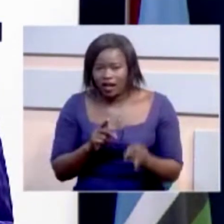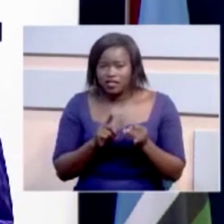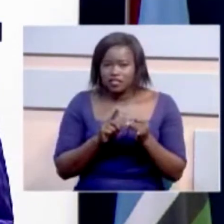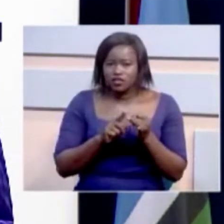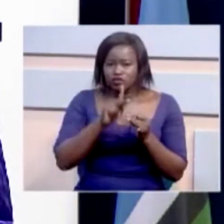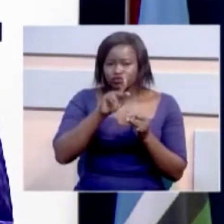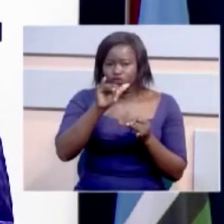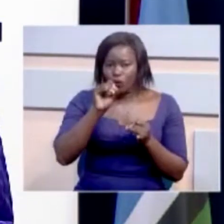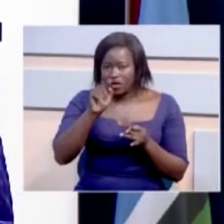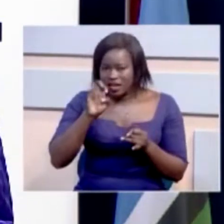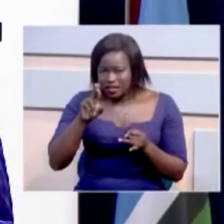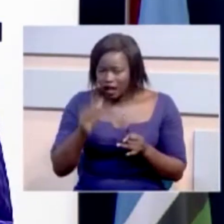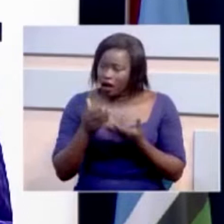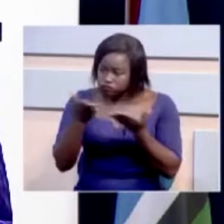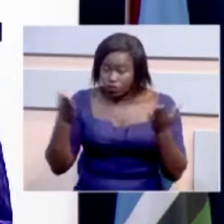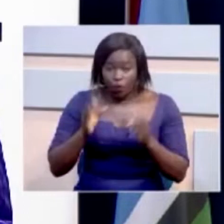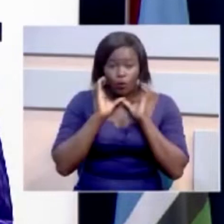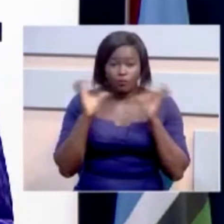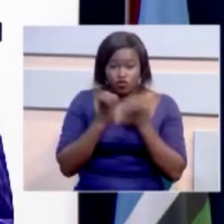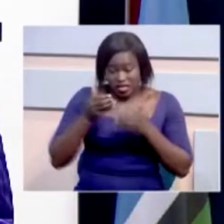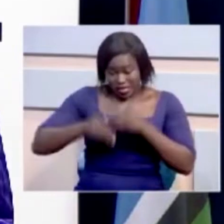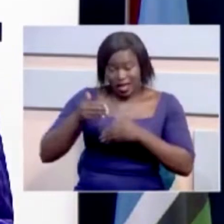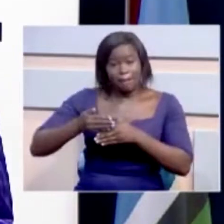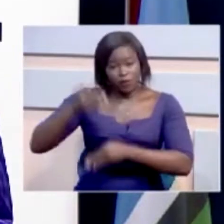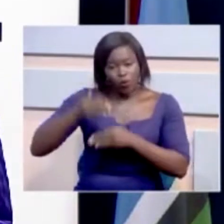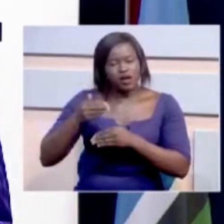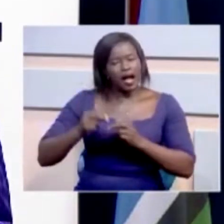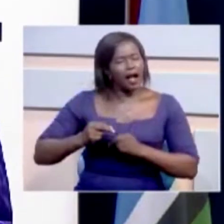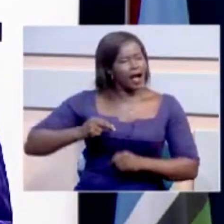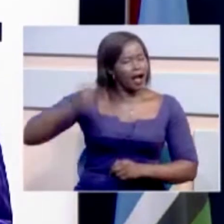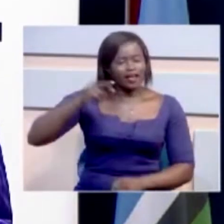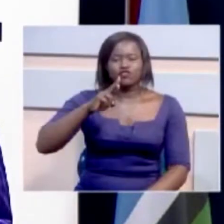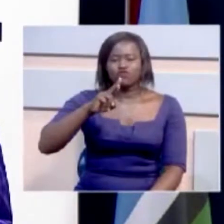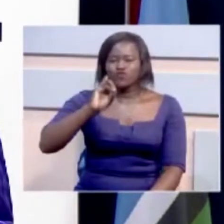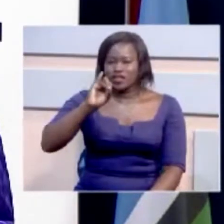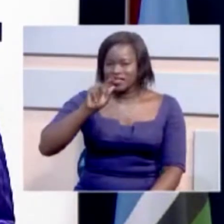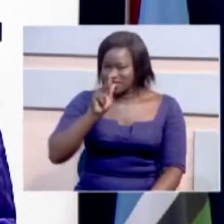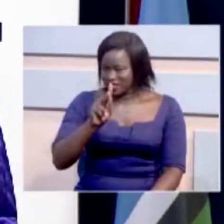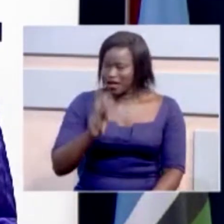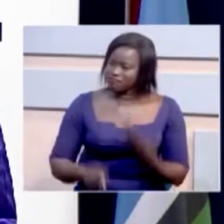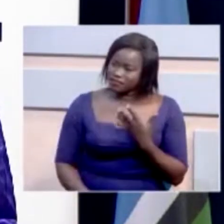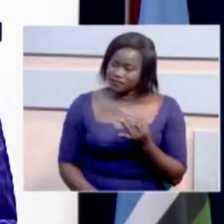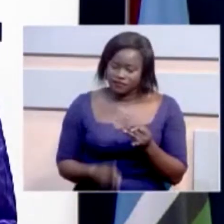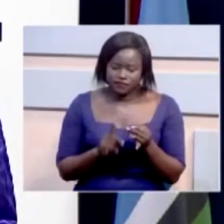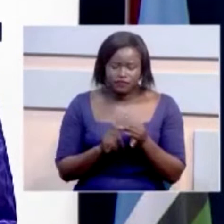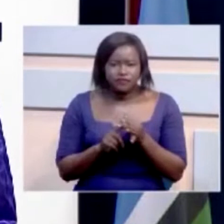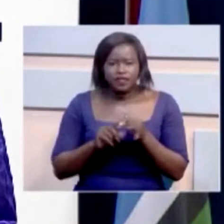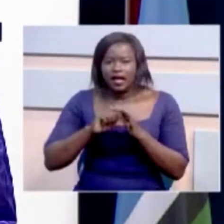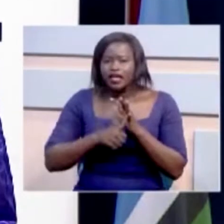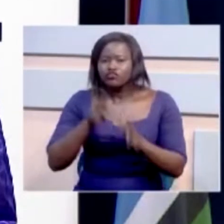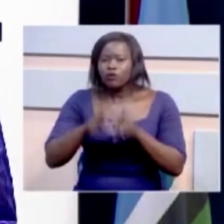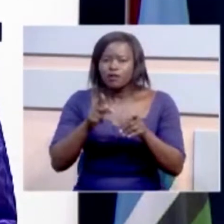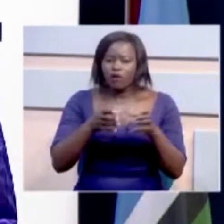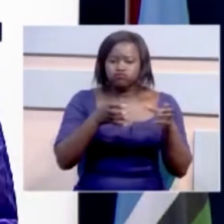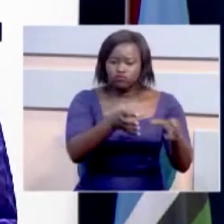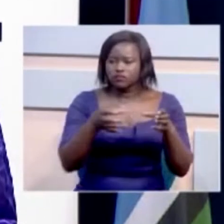districts, communities in border districts are at high risk. 3, regarding population